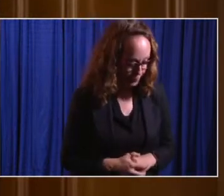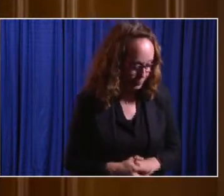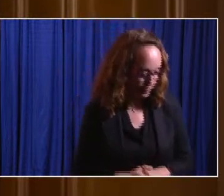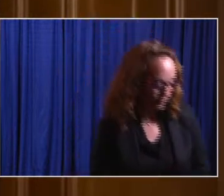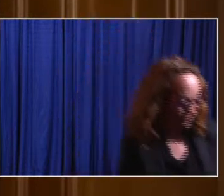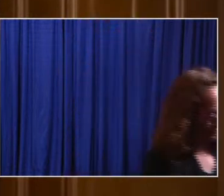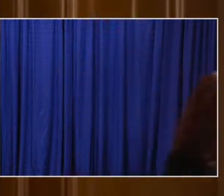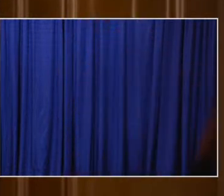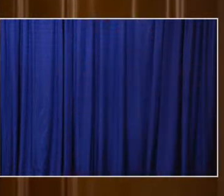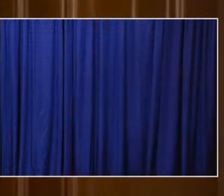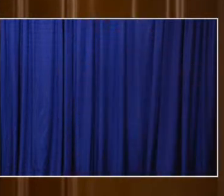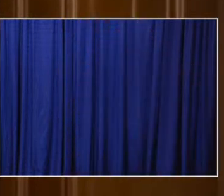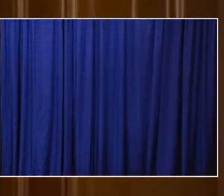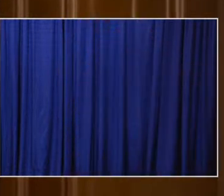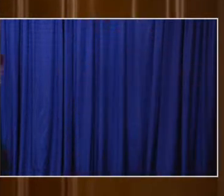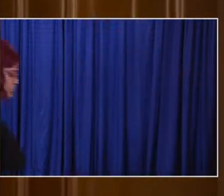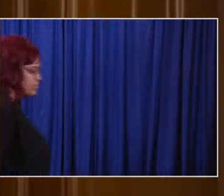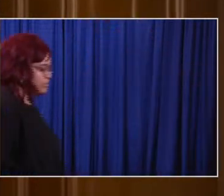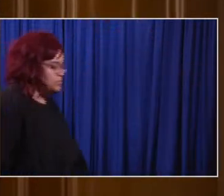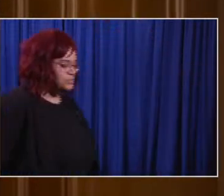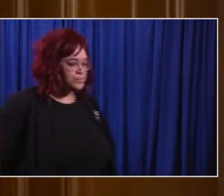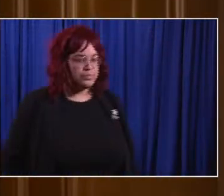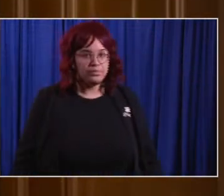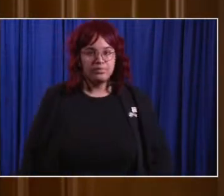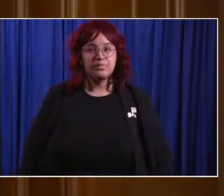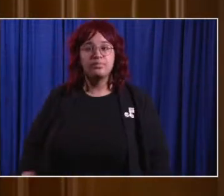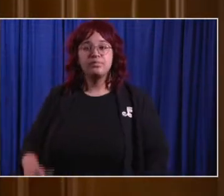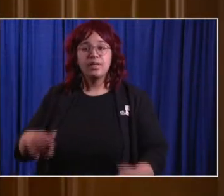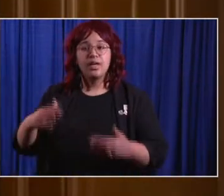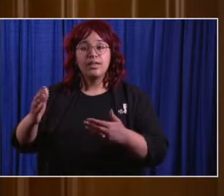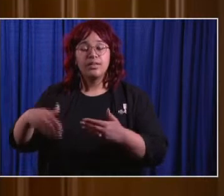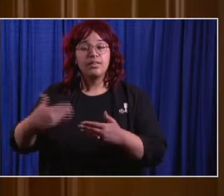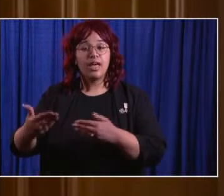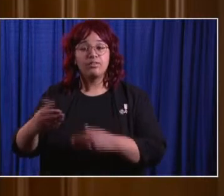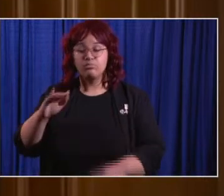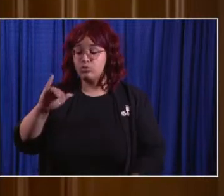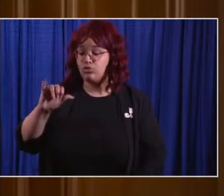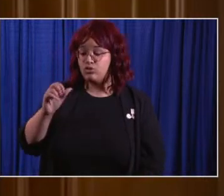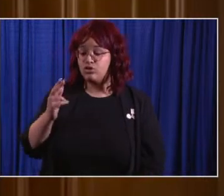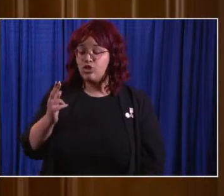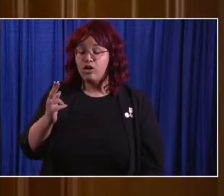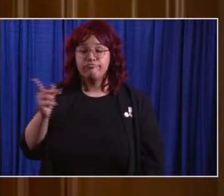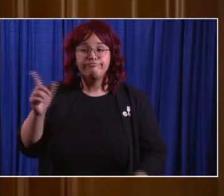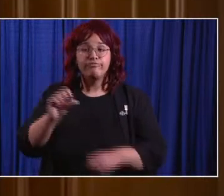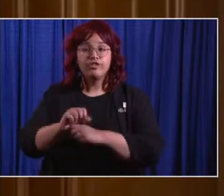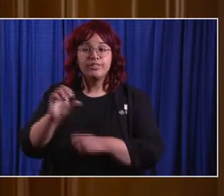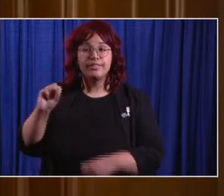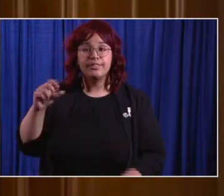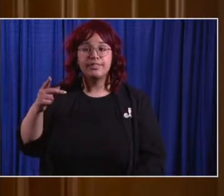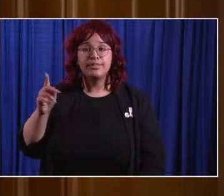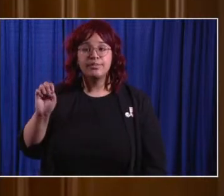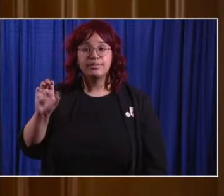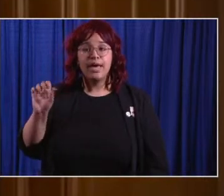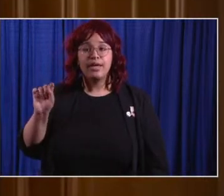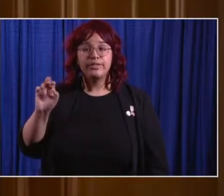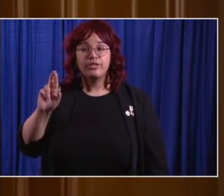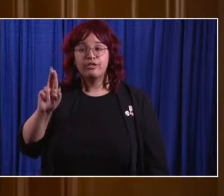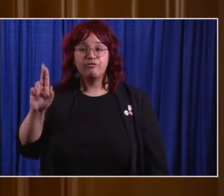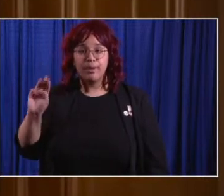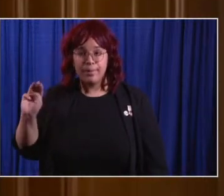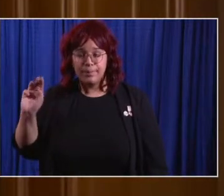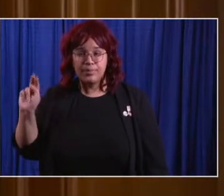Next question is from Josh Rottenberg at Spectrum News. Hey, Governor. Wanted to ask you a question